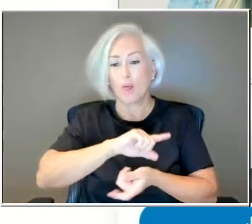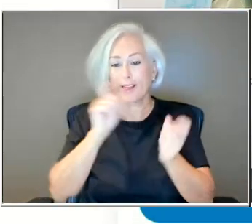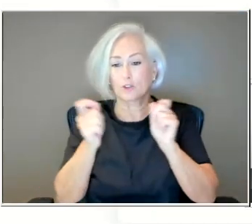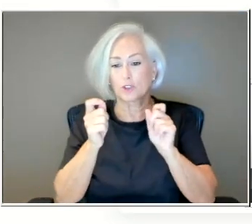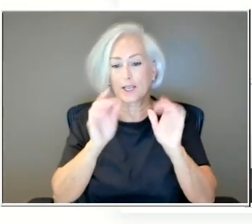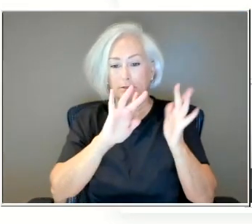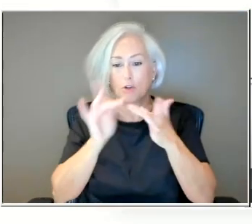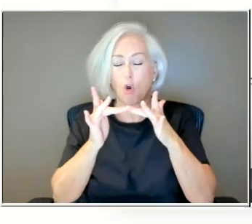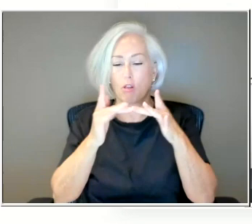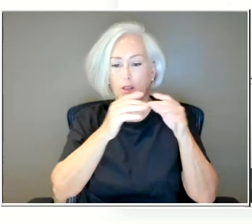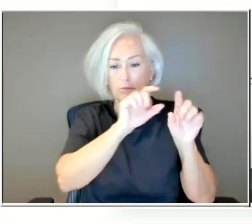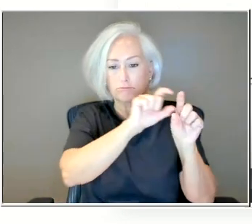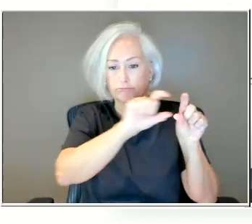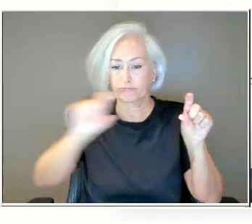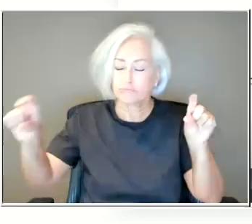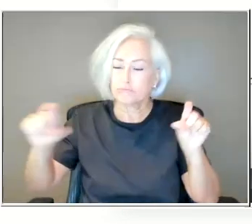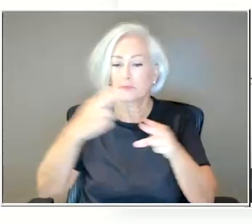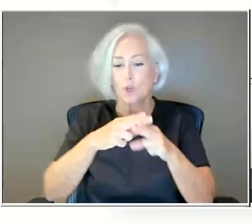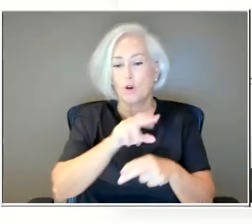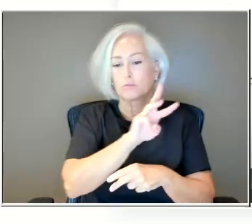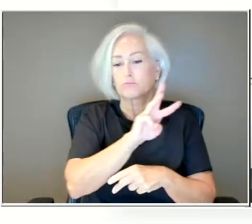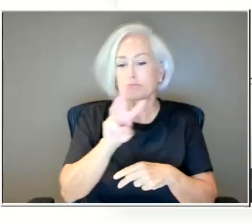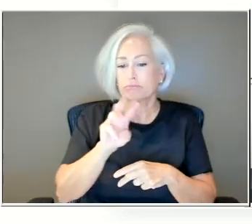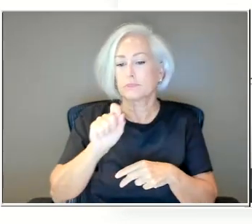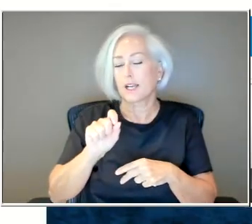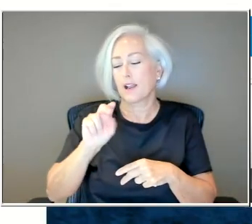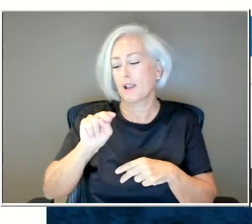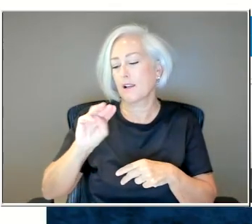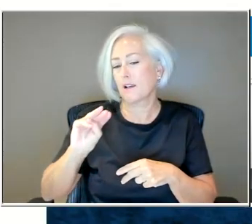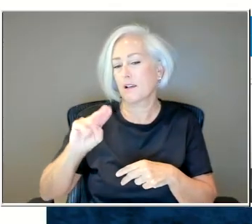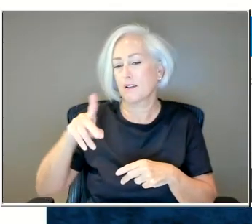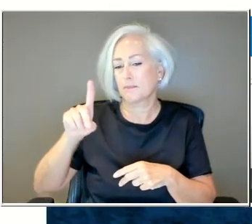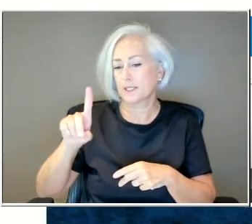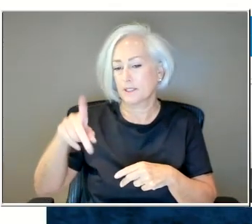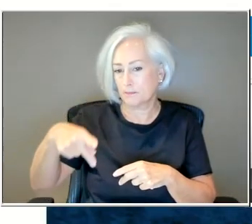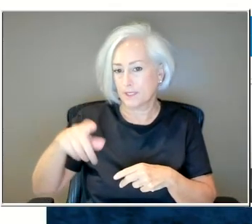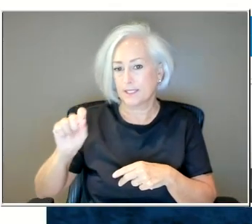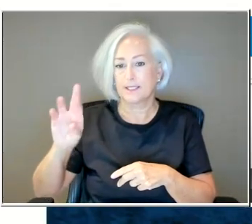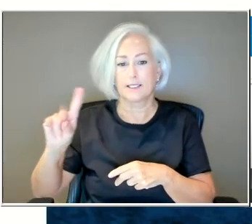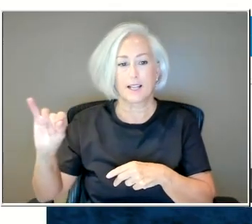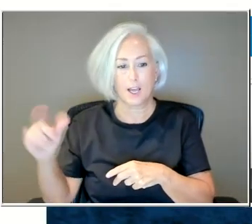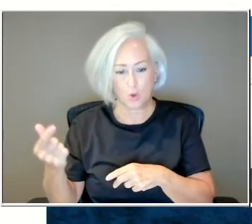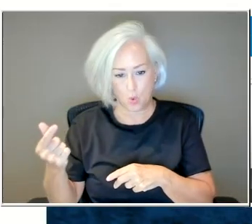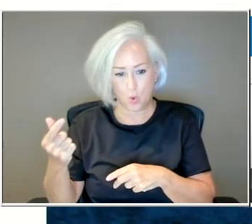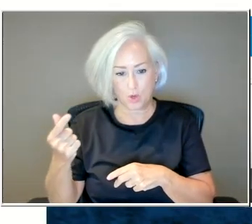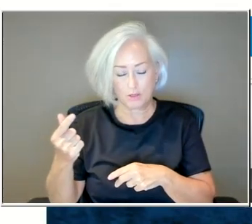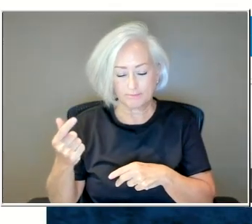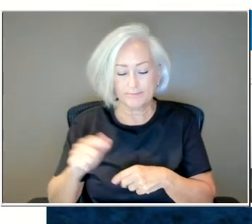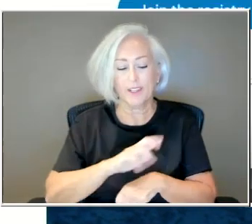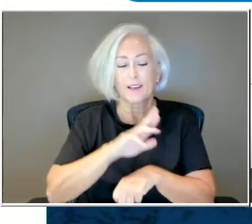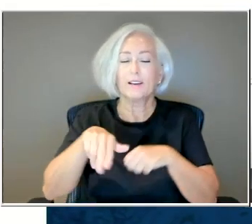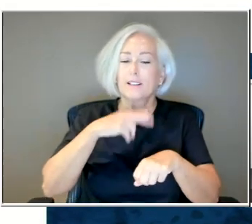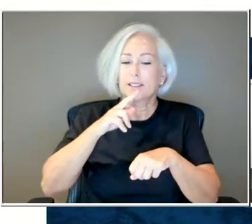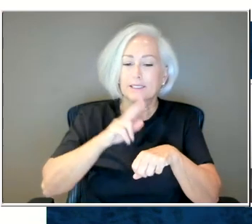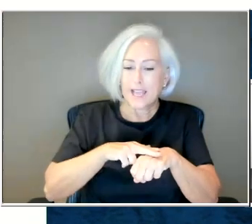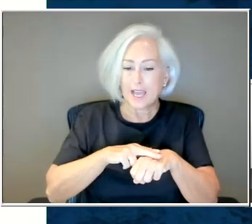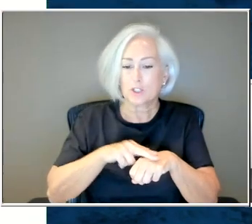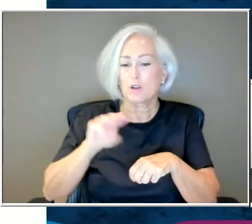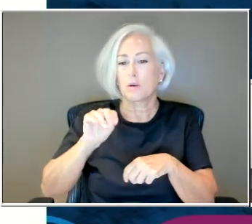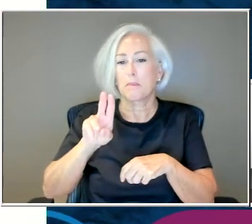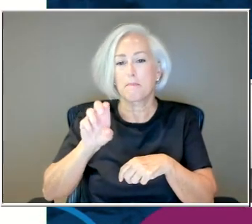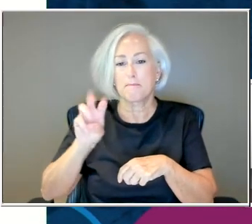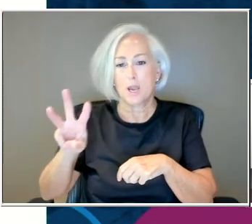nmdp.org. That stands for National Marrow Donor Program. You can check out the site, learn more about signing up to be a donor like